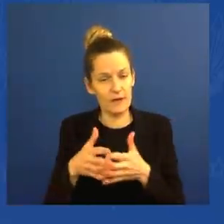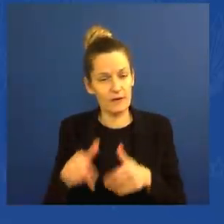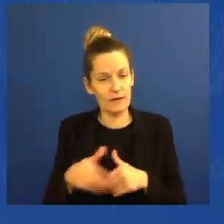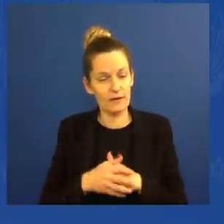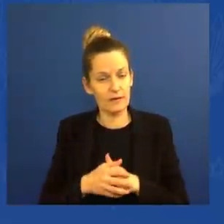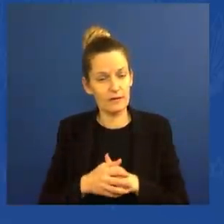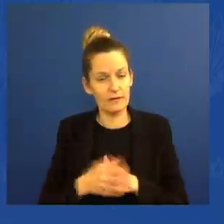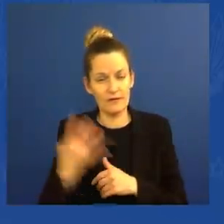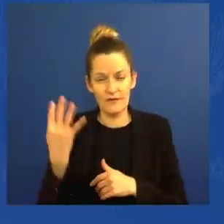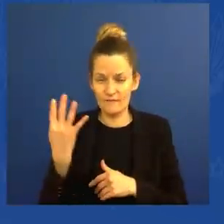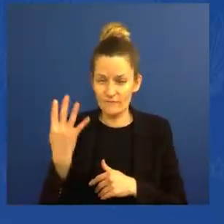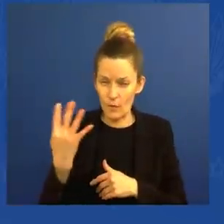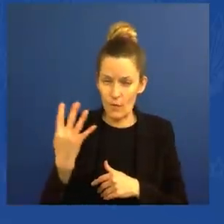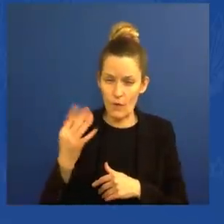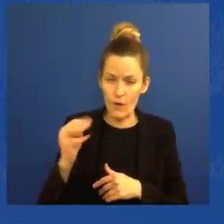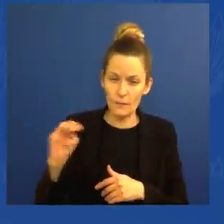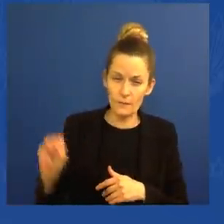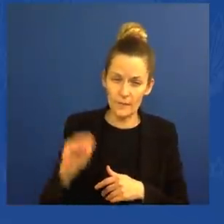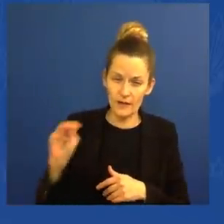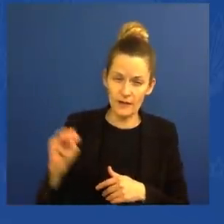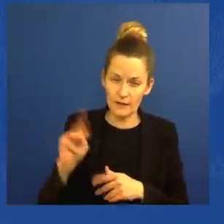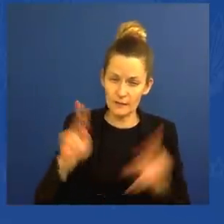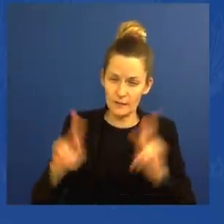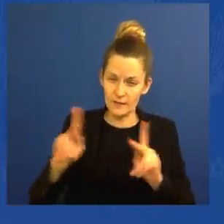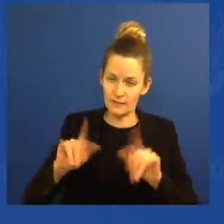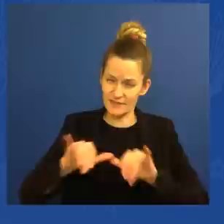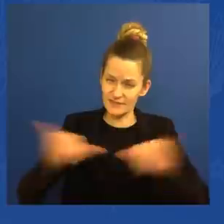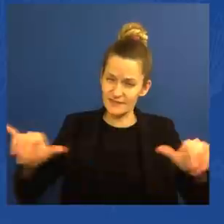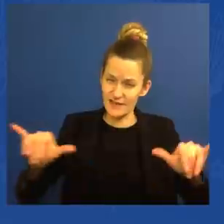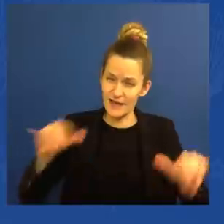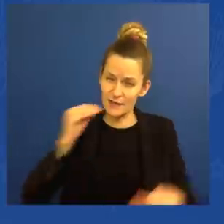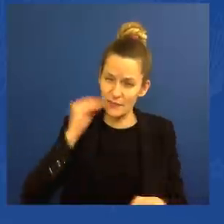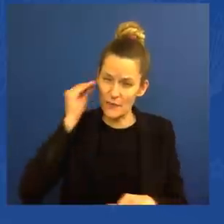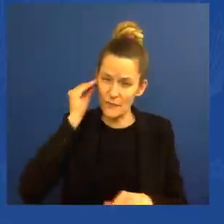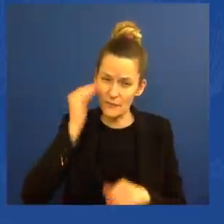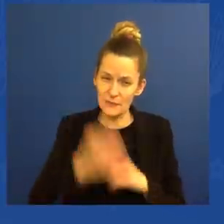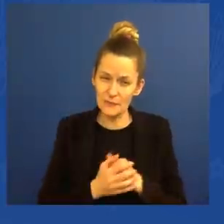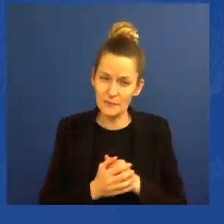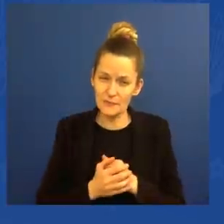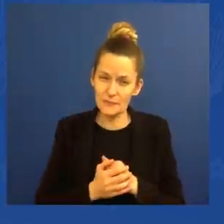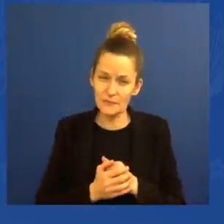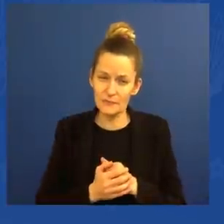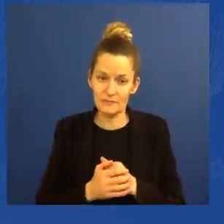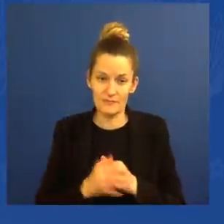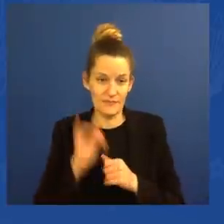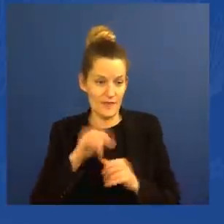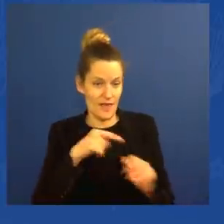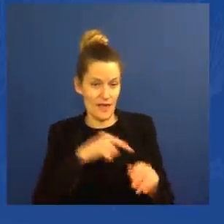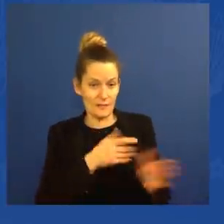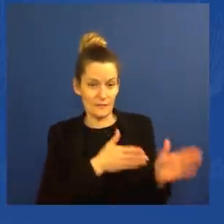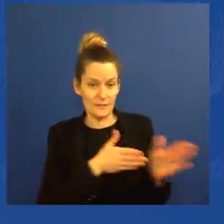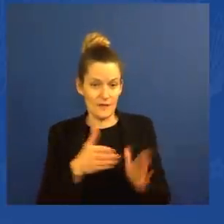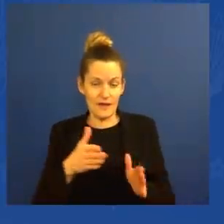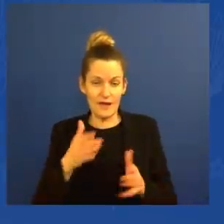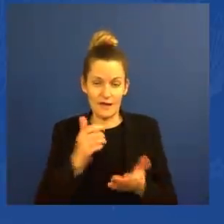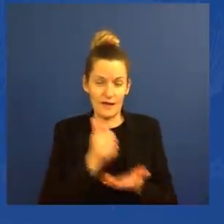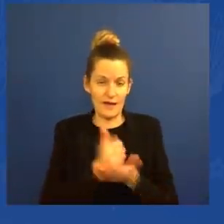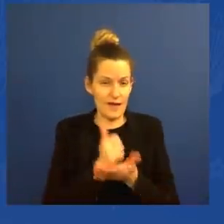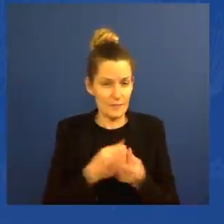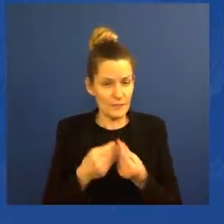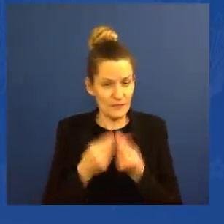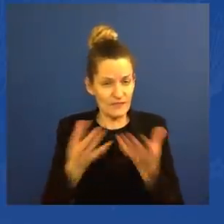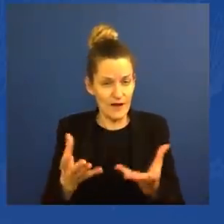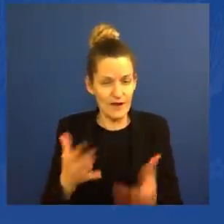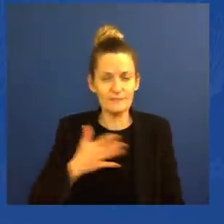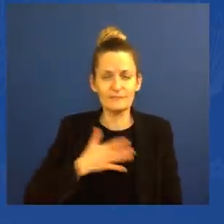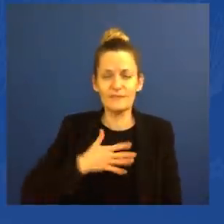families what my dad would call just a little bit of breathing room in a tough time. And it worked. Because we took action, America